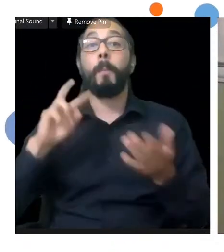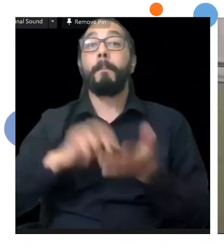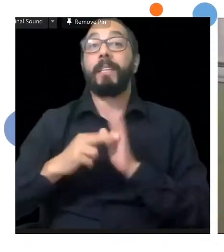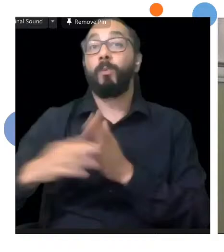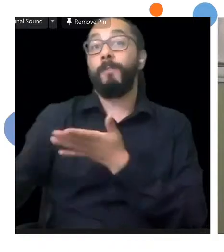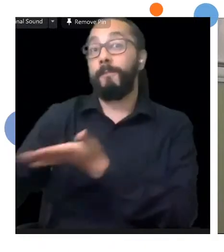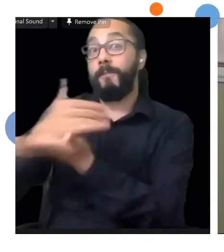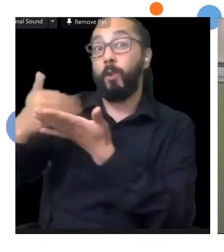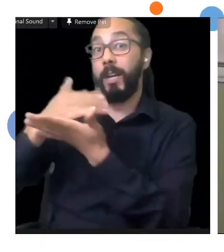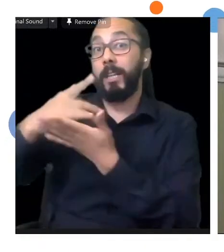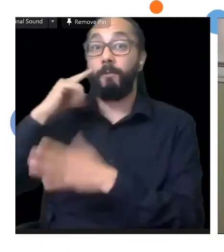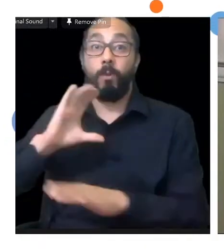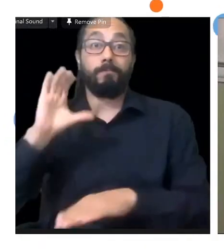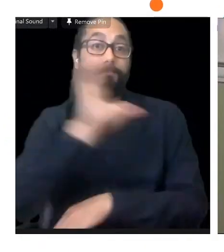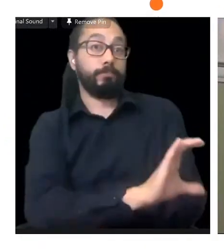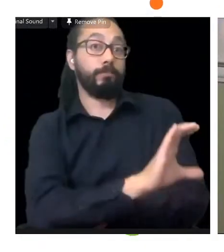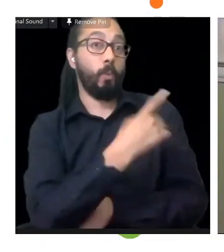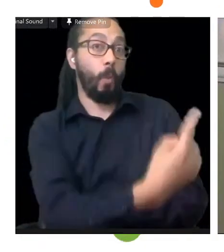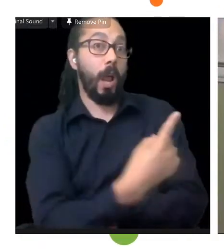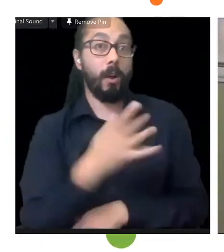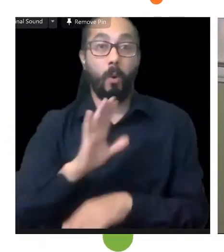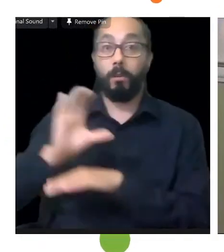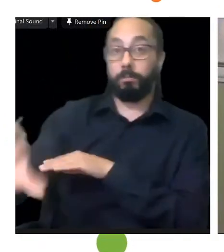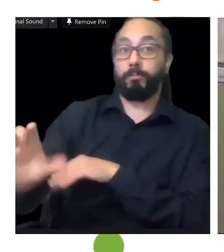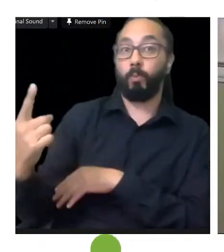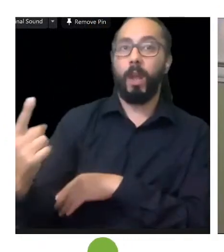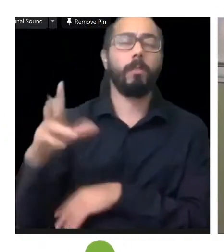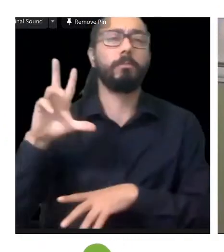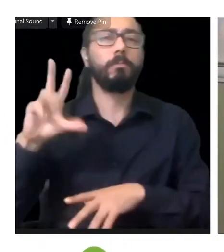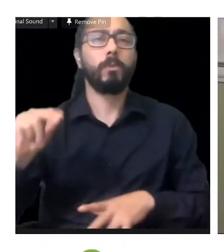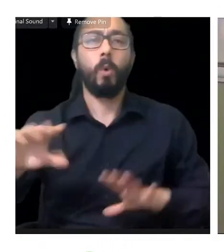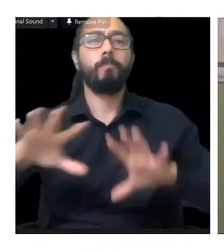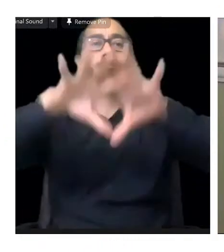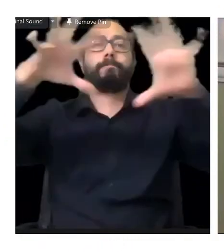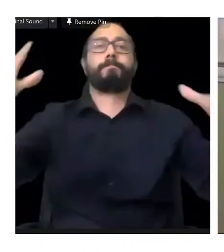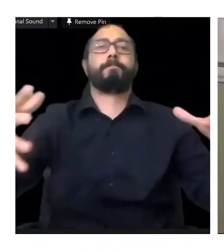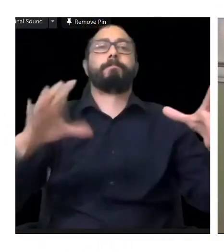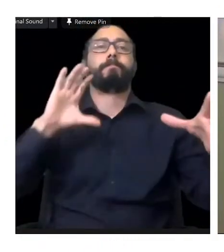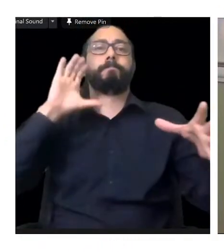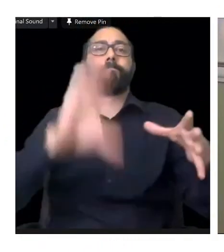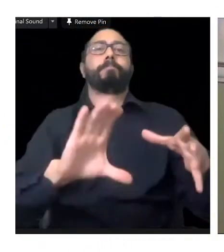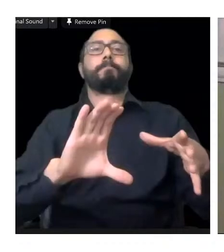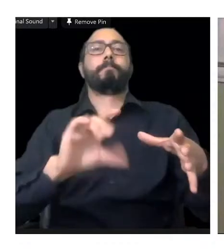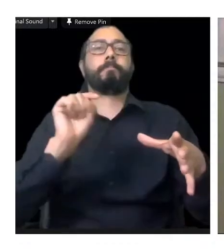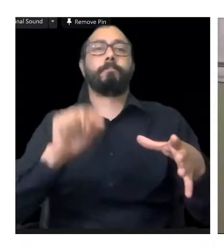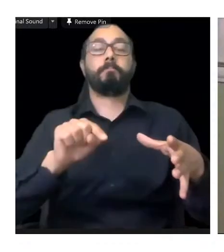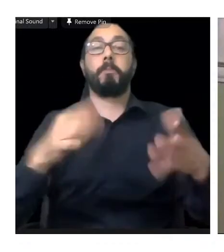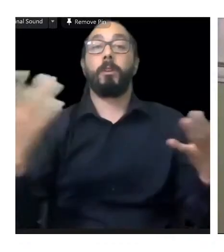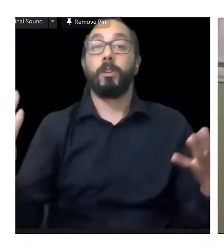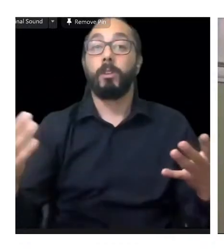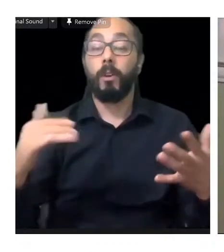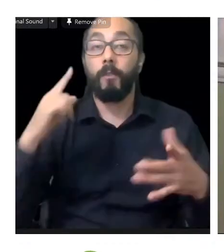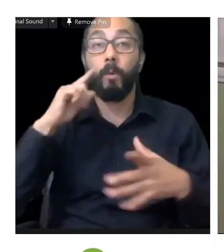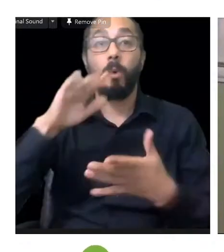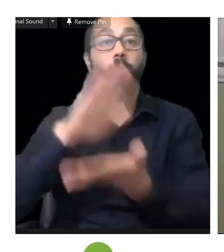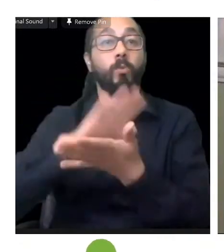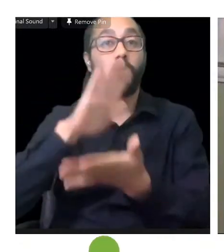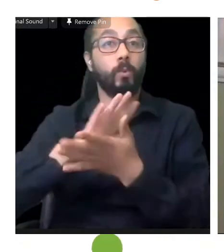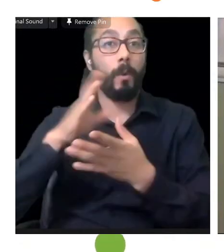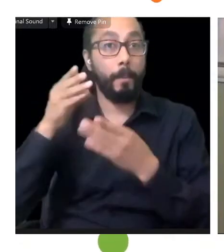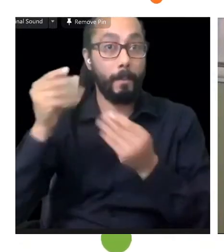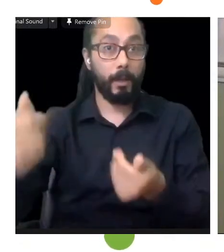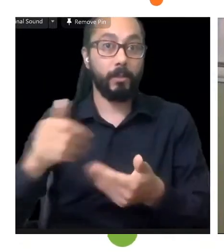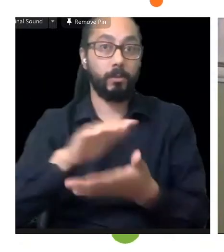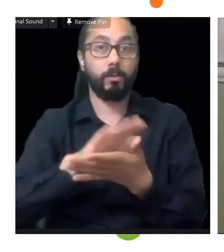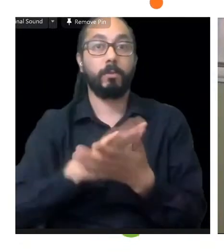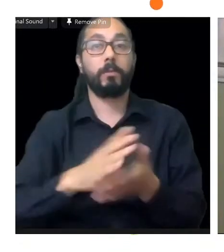the success occurs. This includes things like scholarships for our education program for youth, ASL interpretation